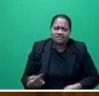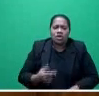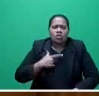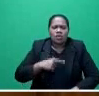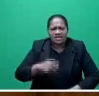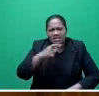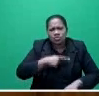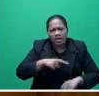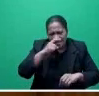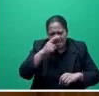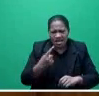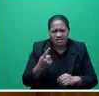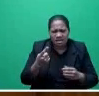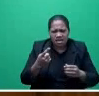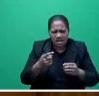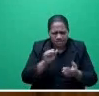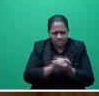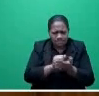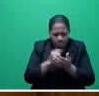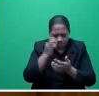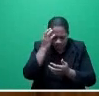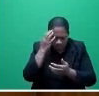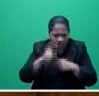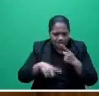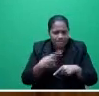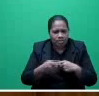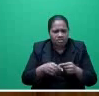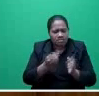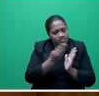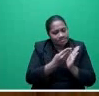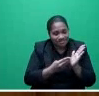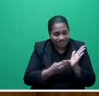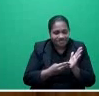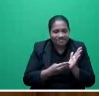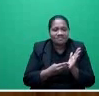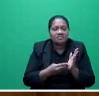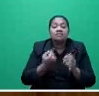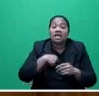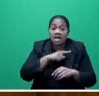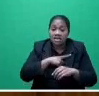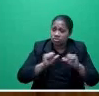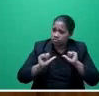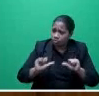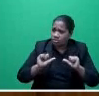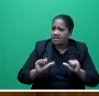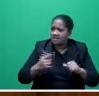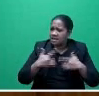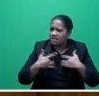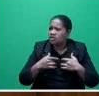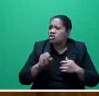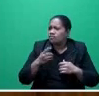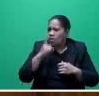digest such a considerable budget. Our measures on protecting livelihoods is based on helping people to